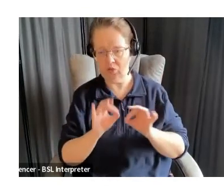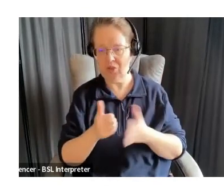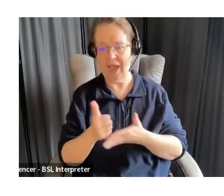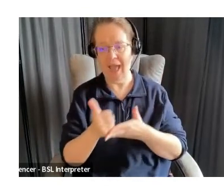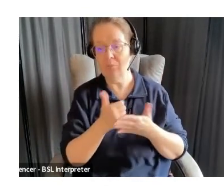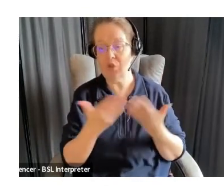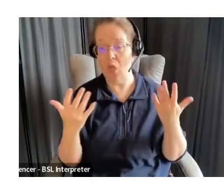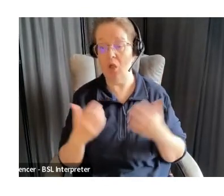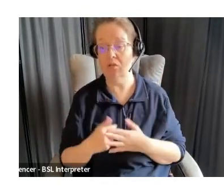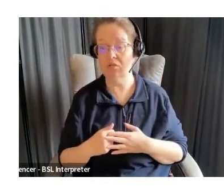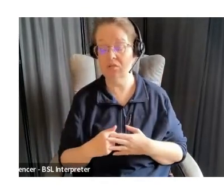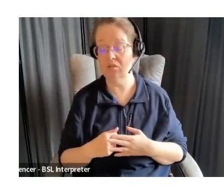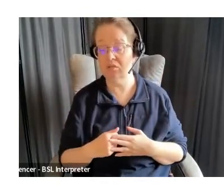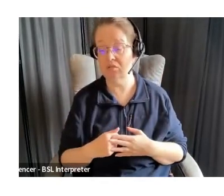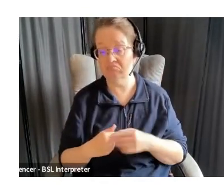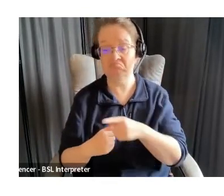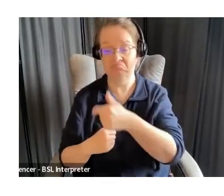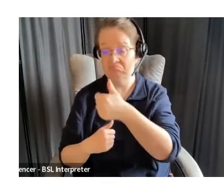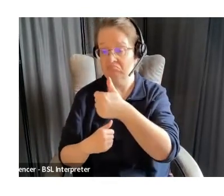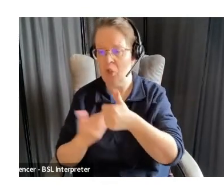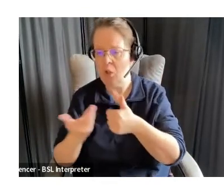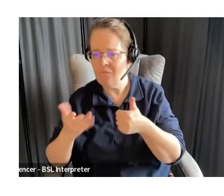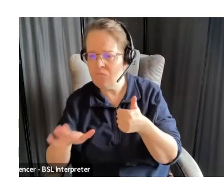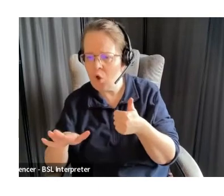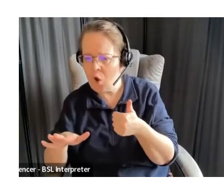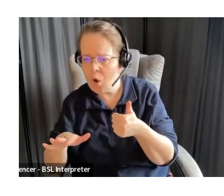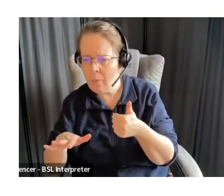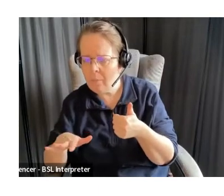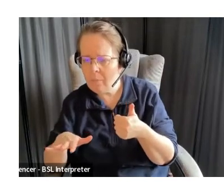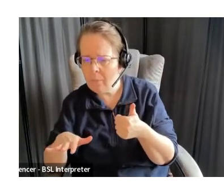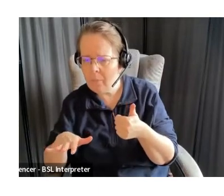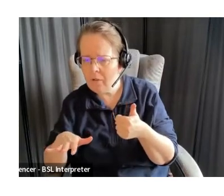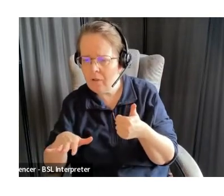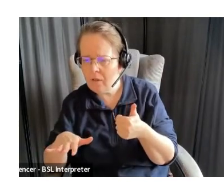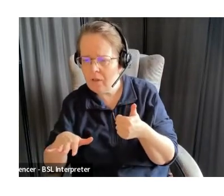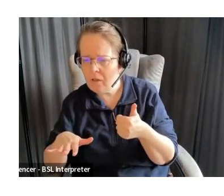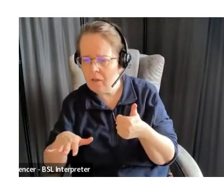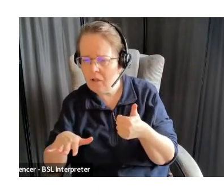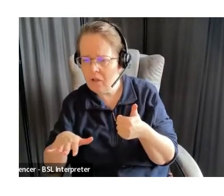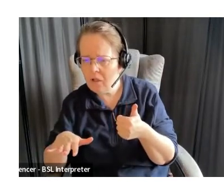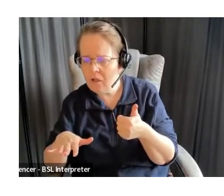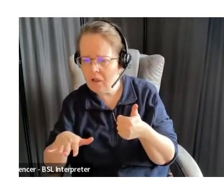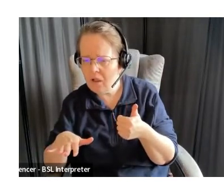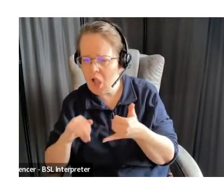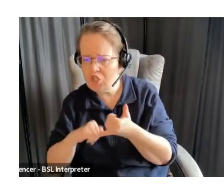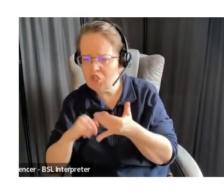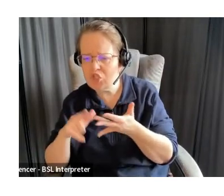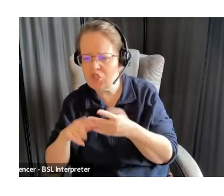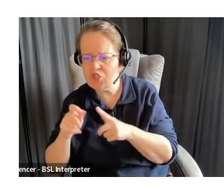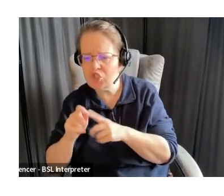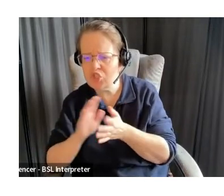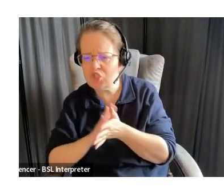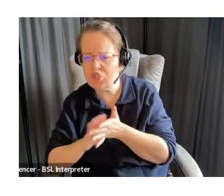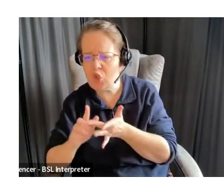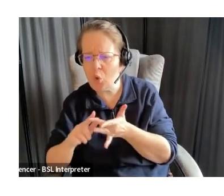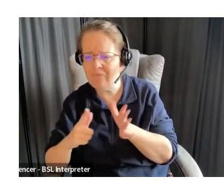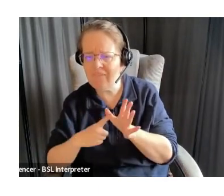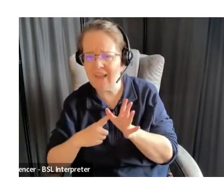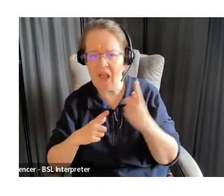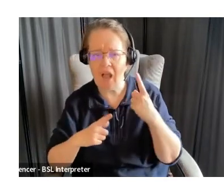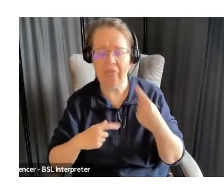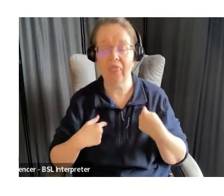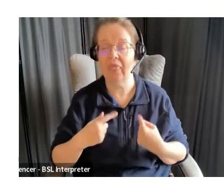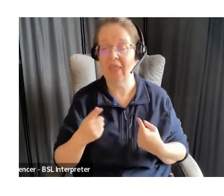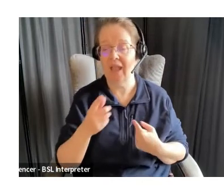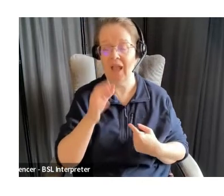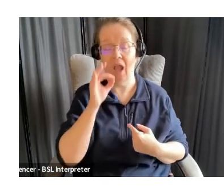helps. That's really excellent. That's come from, who has that come from? That's come from, is it Sophia? Thank you for sharing that. So